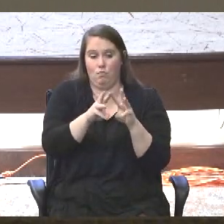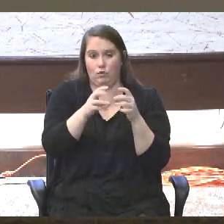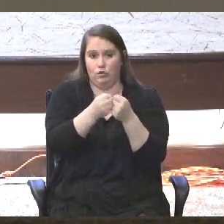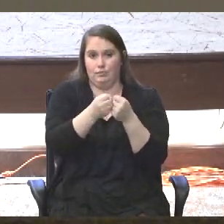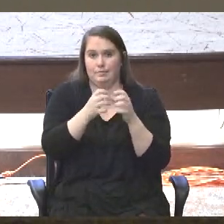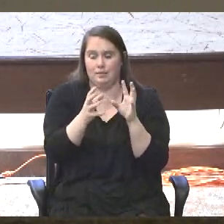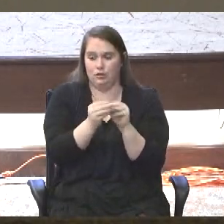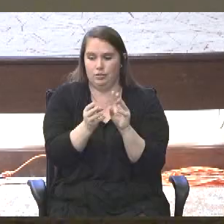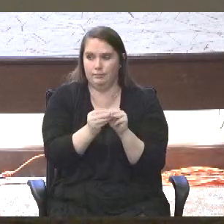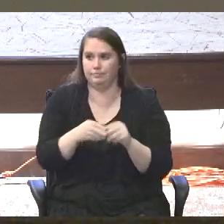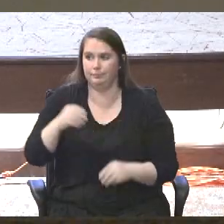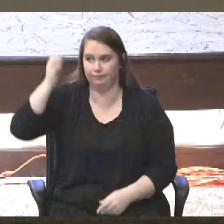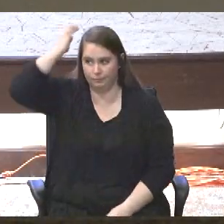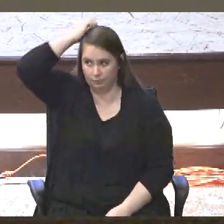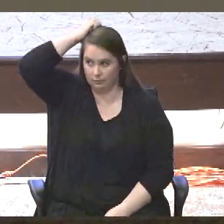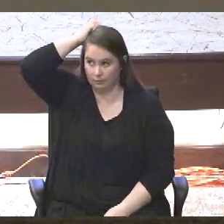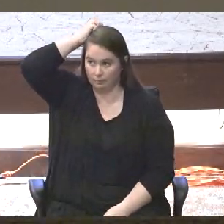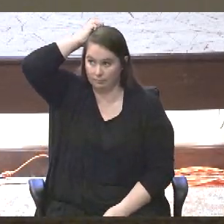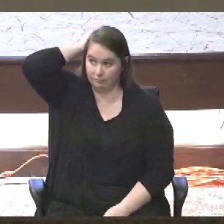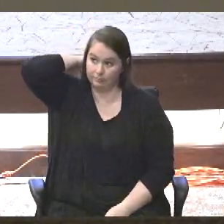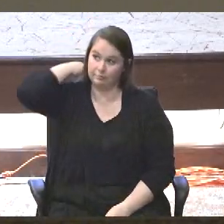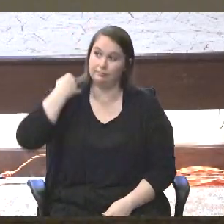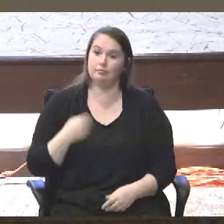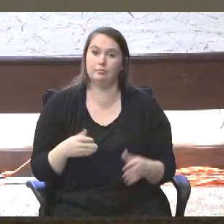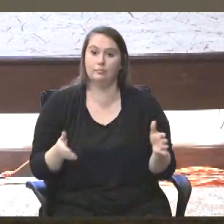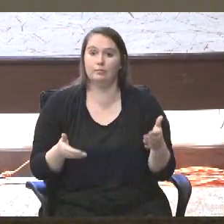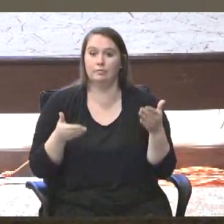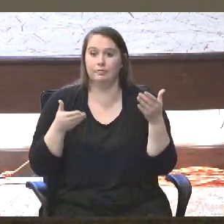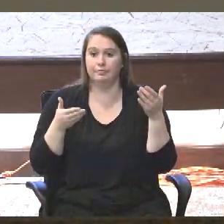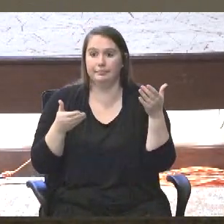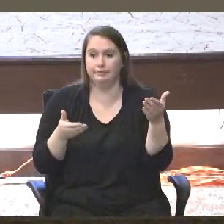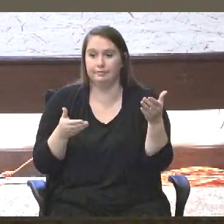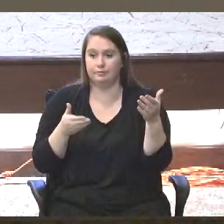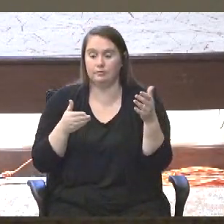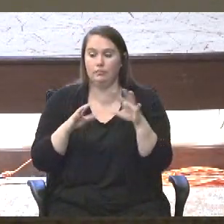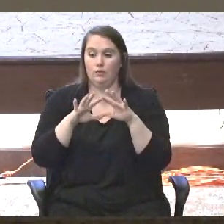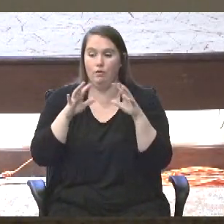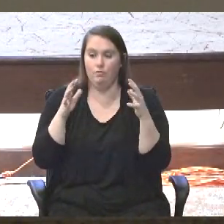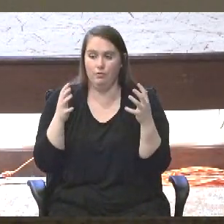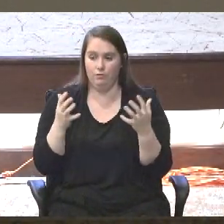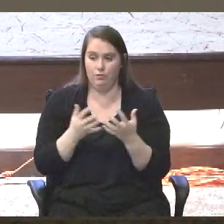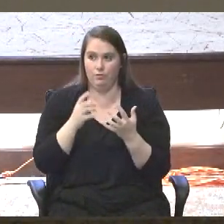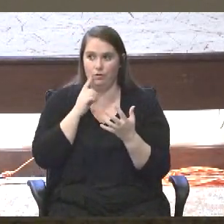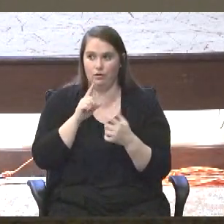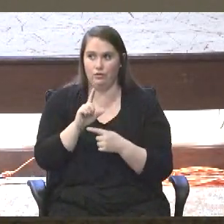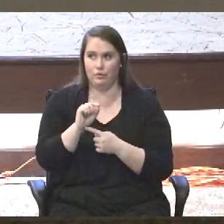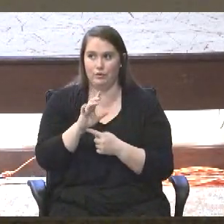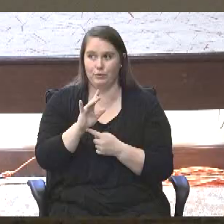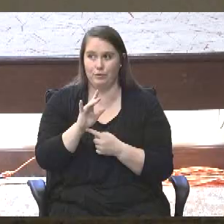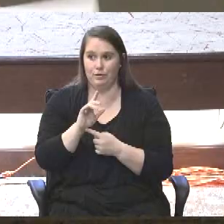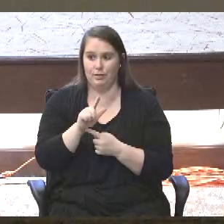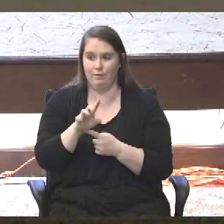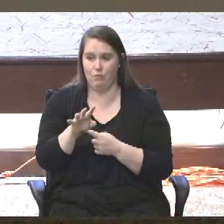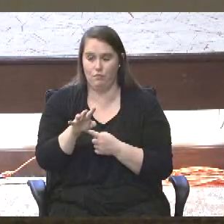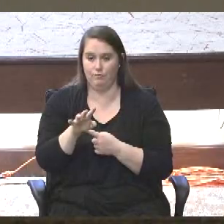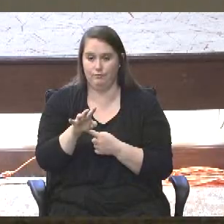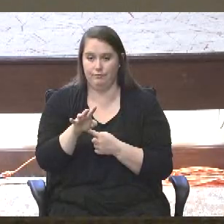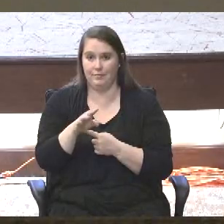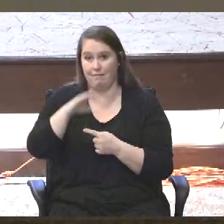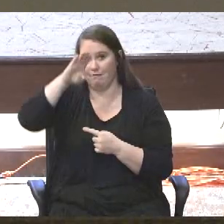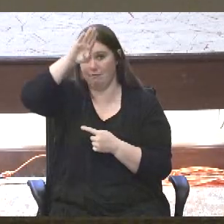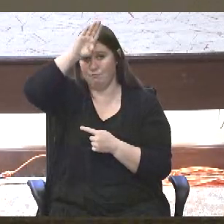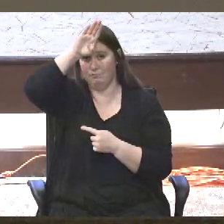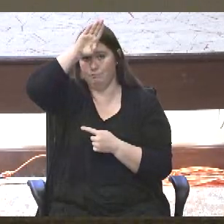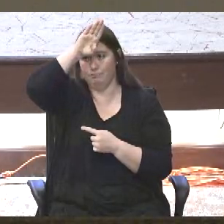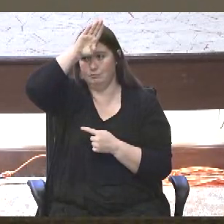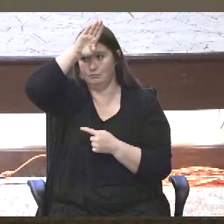First up, we've got Chief Scott Walker coming up to provide a overview of 2024 at the fire department,